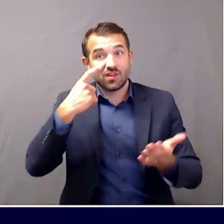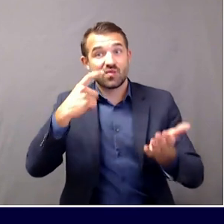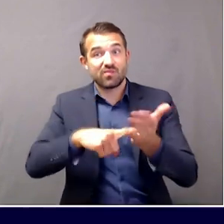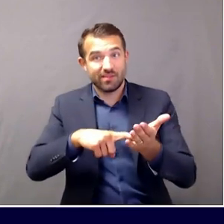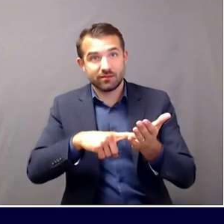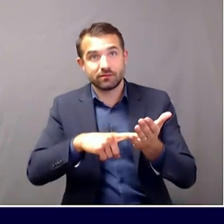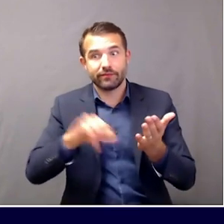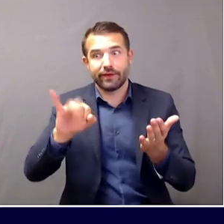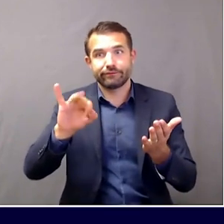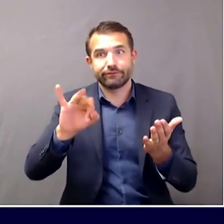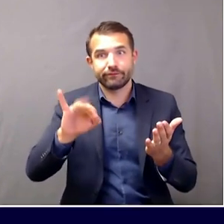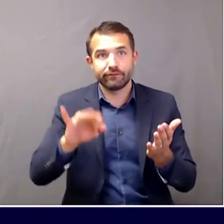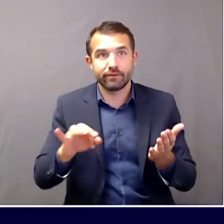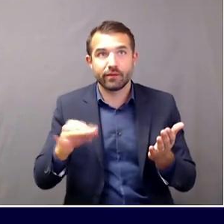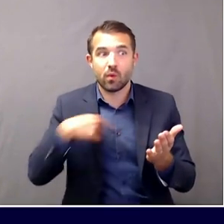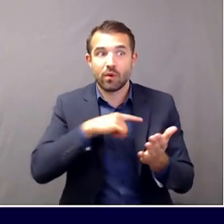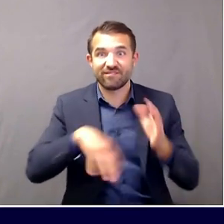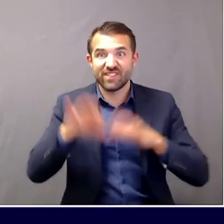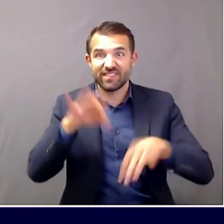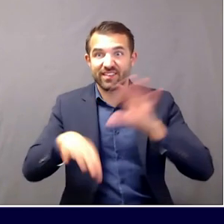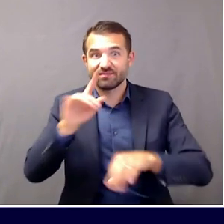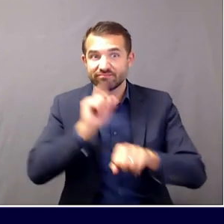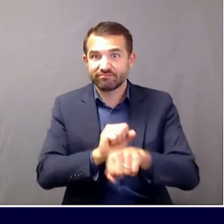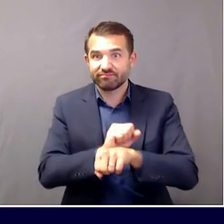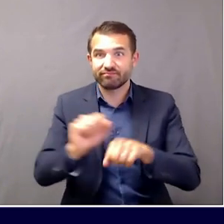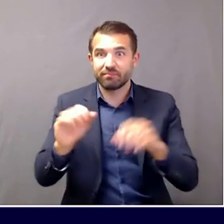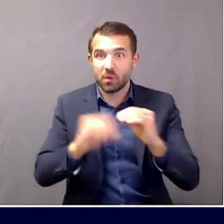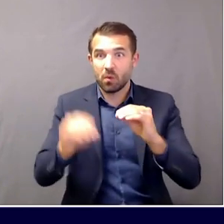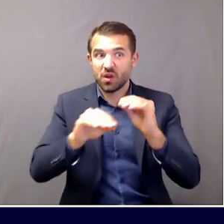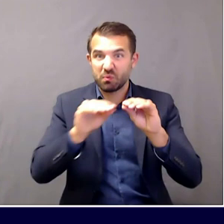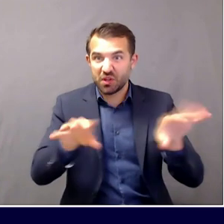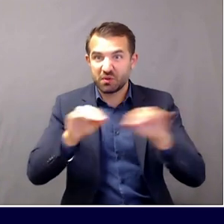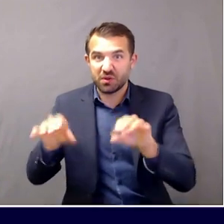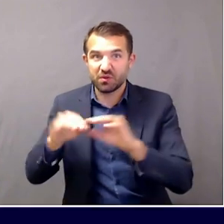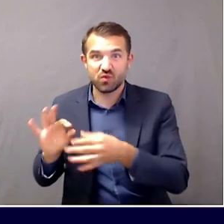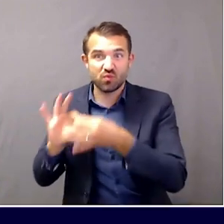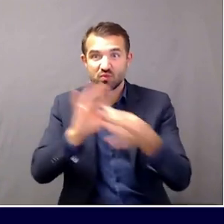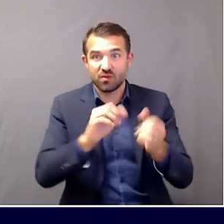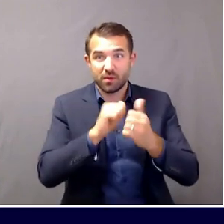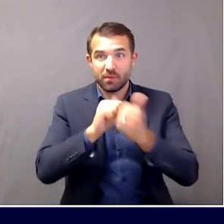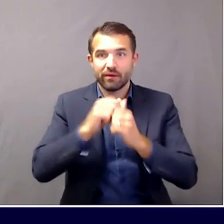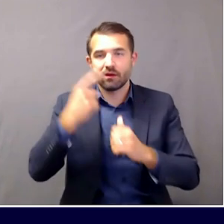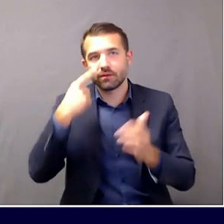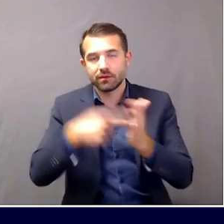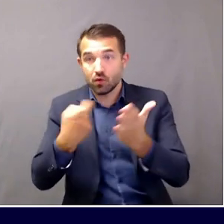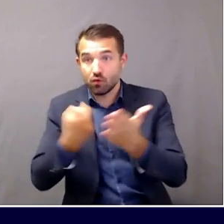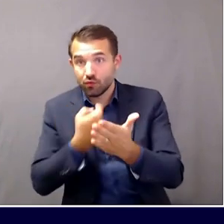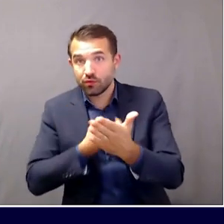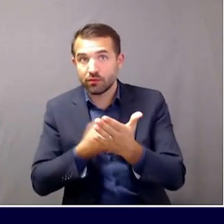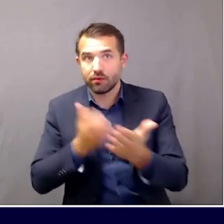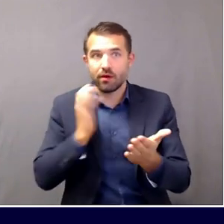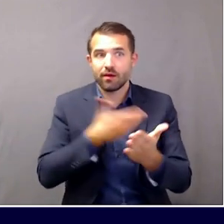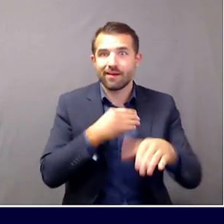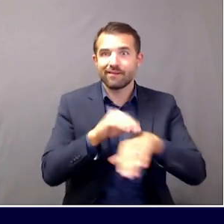are indeed outbreaks or elevated risks associated with sports like hockey, we will modify our guidance and enforce